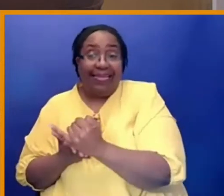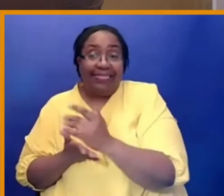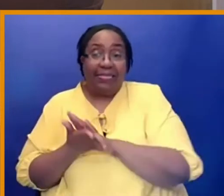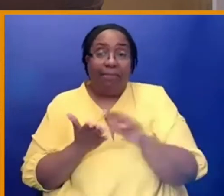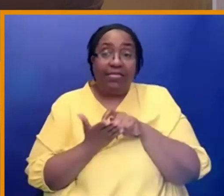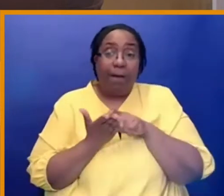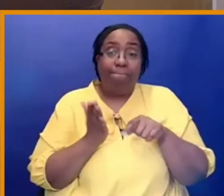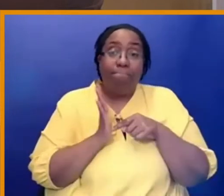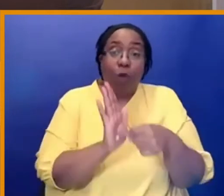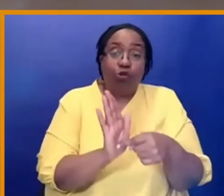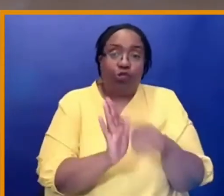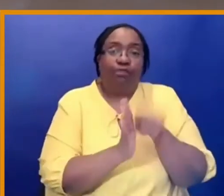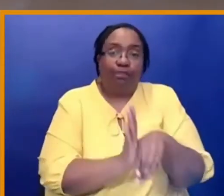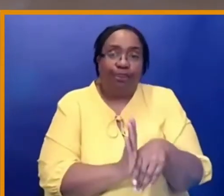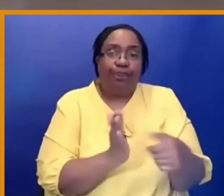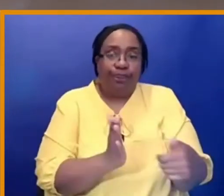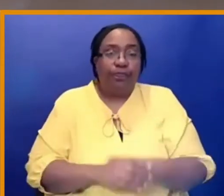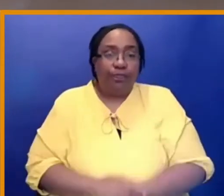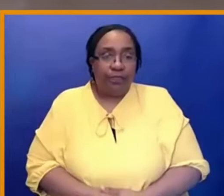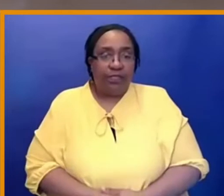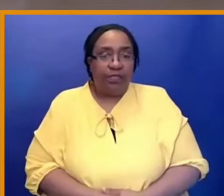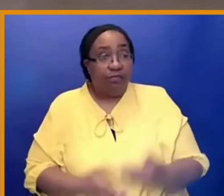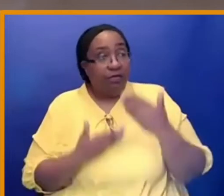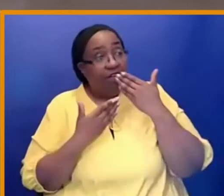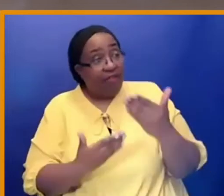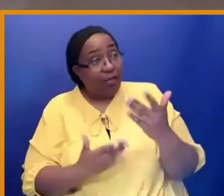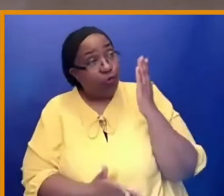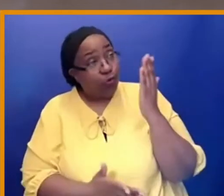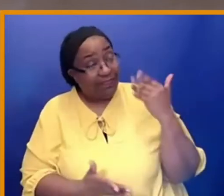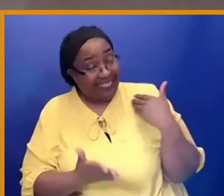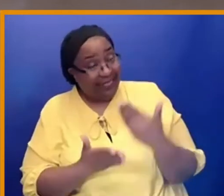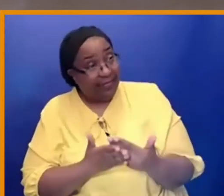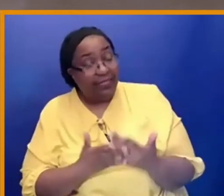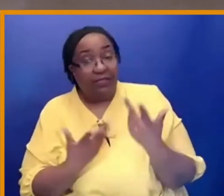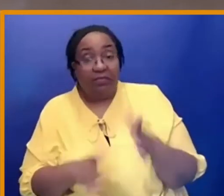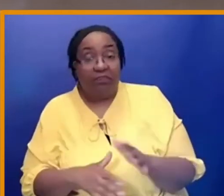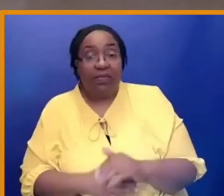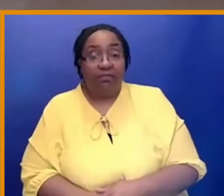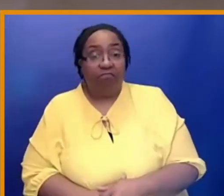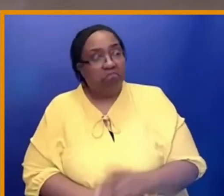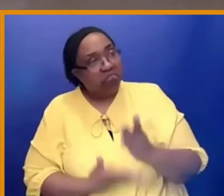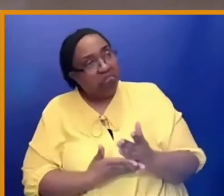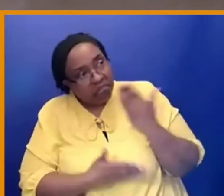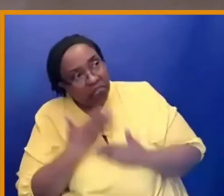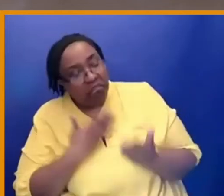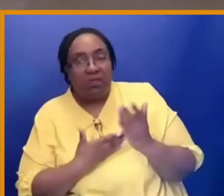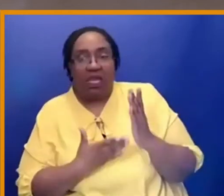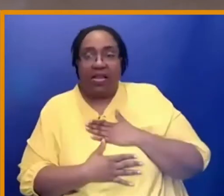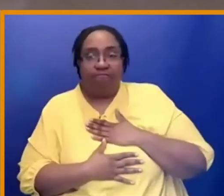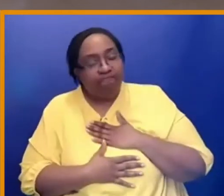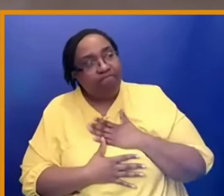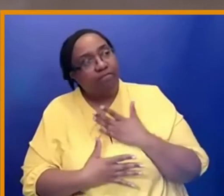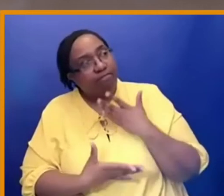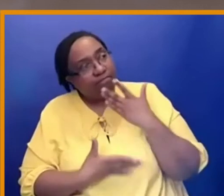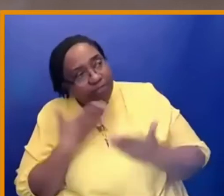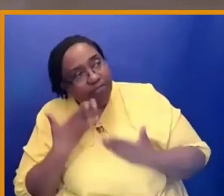very clearly carried. Thank you to the speakers in this brief but very well-informed and passionate debate. And I'd also